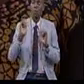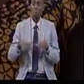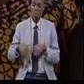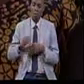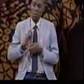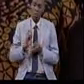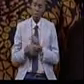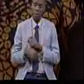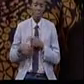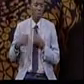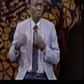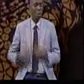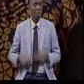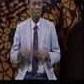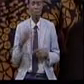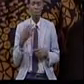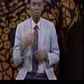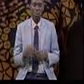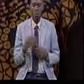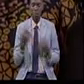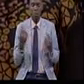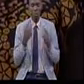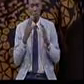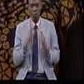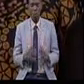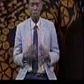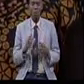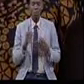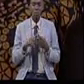and made them righteous people.